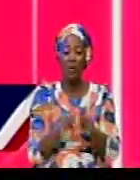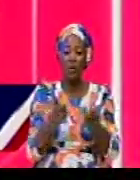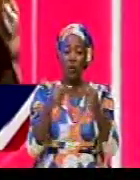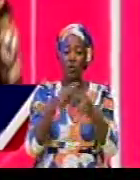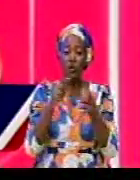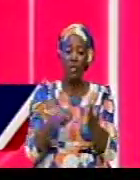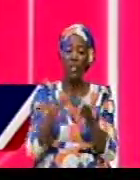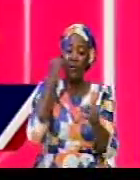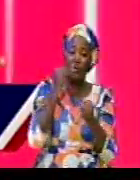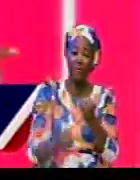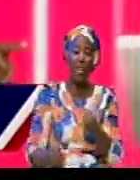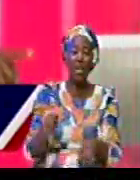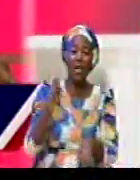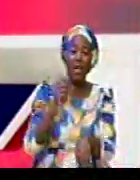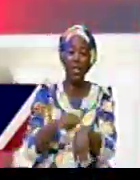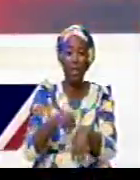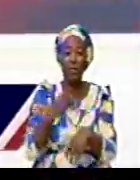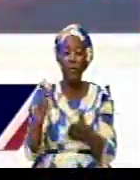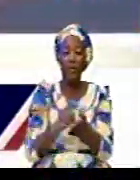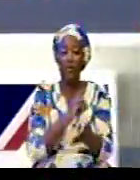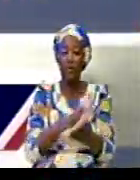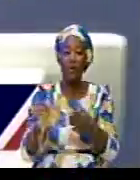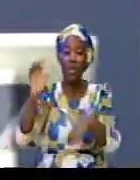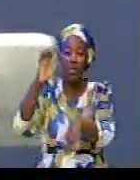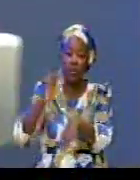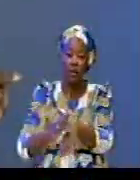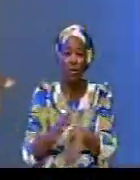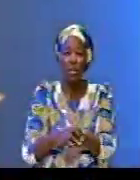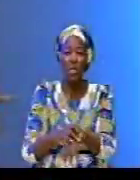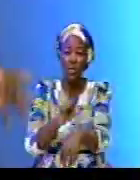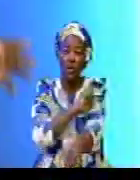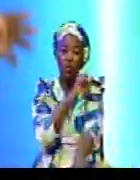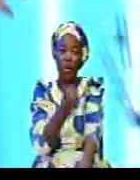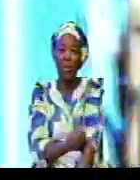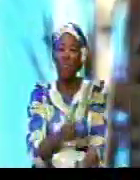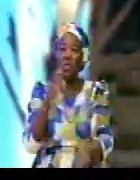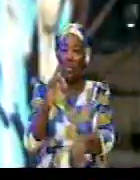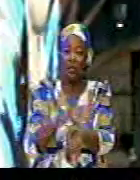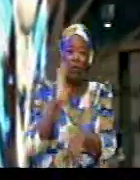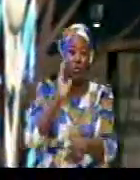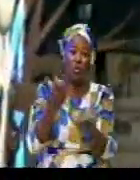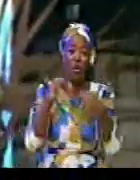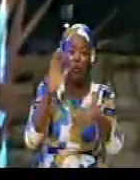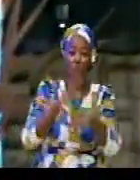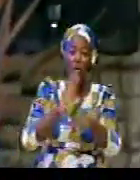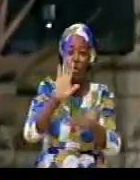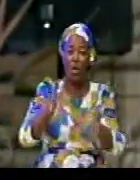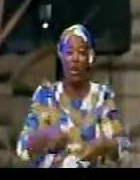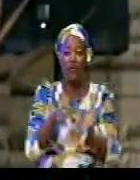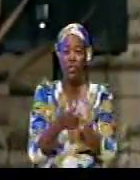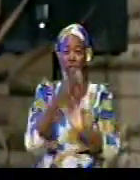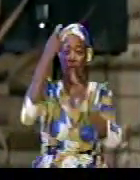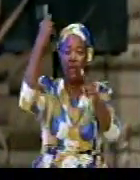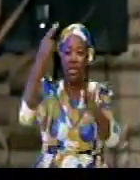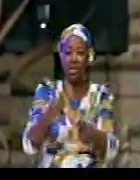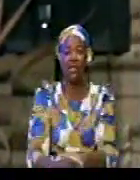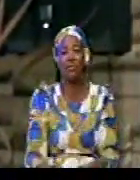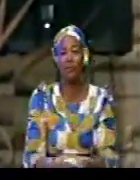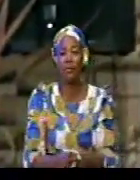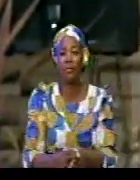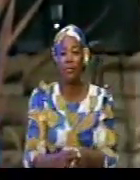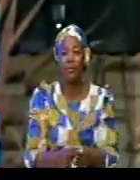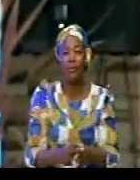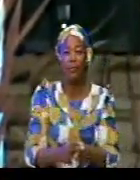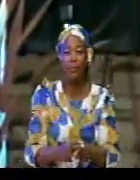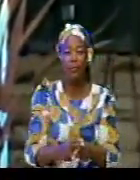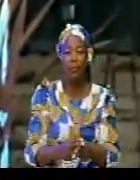why today, as we come to this final session of divine touch, supernatural touch